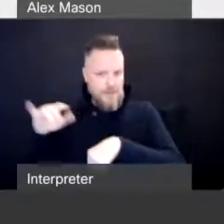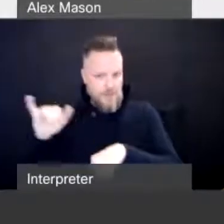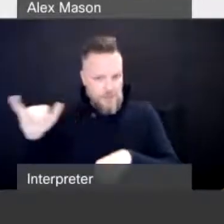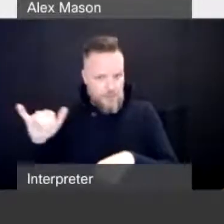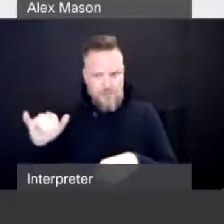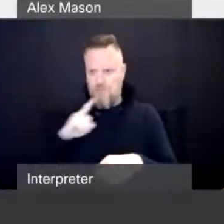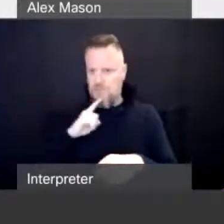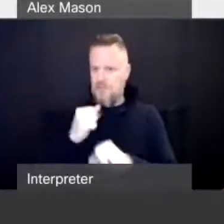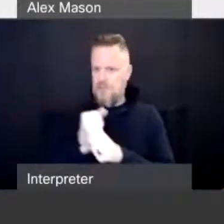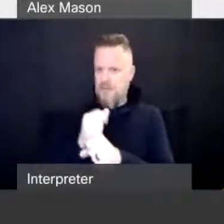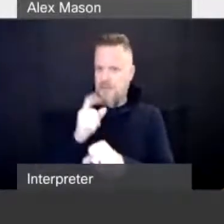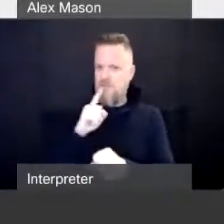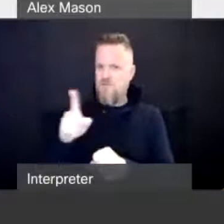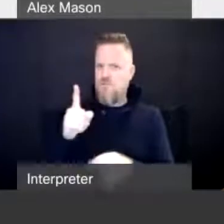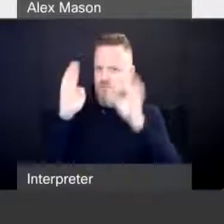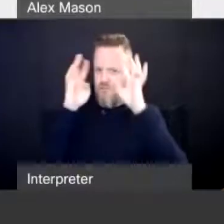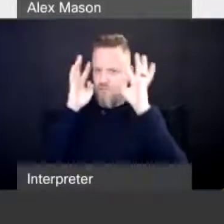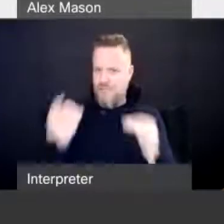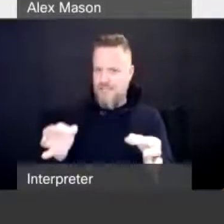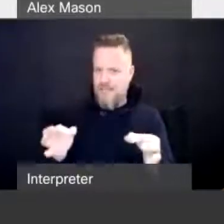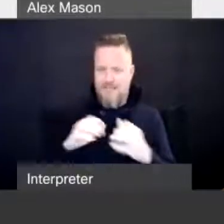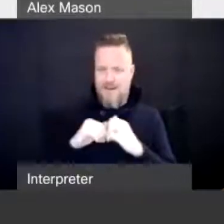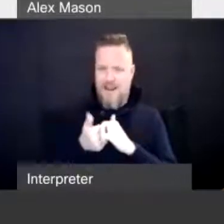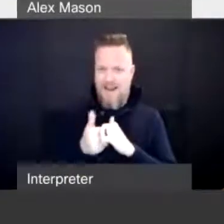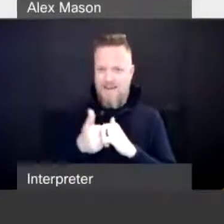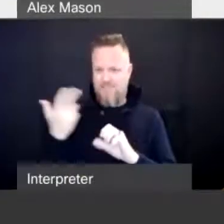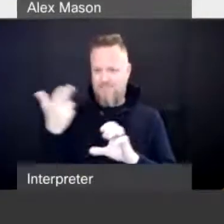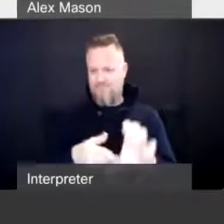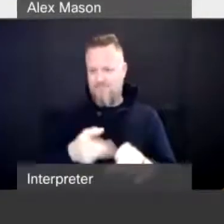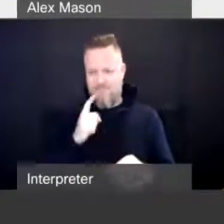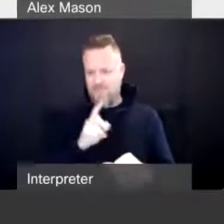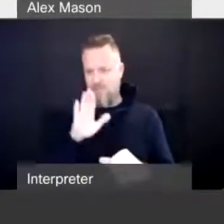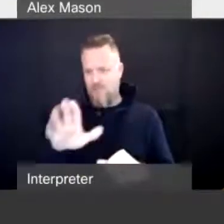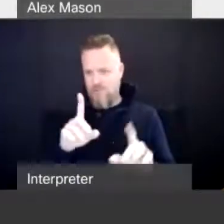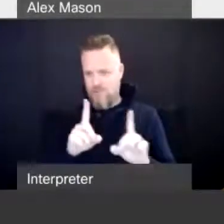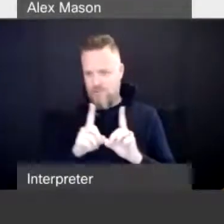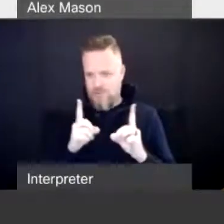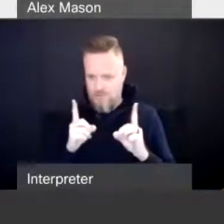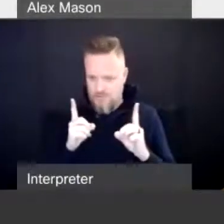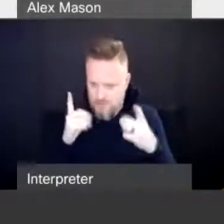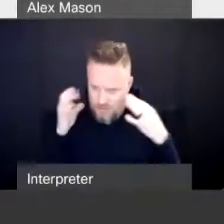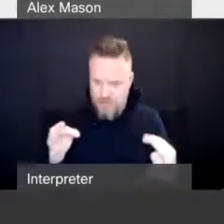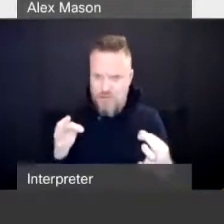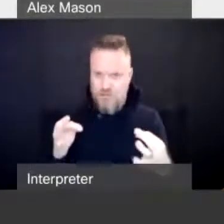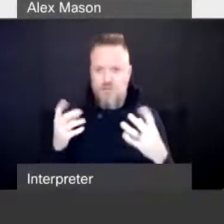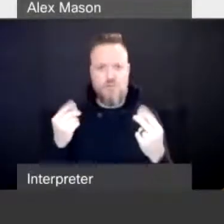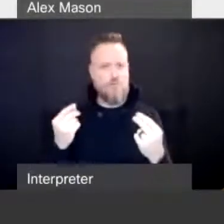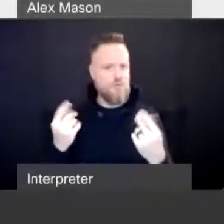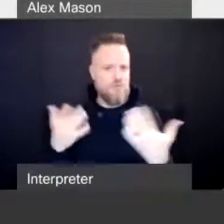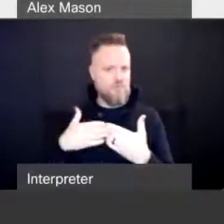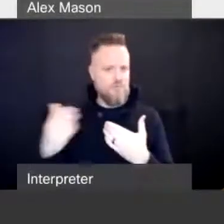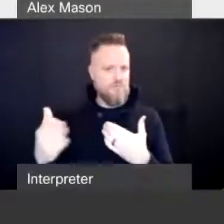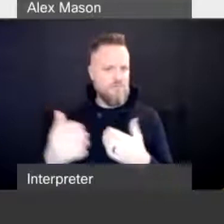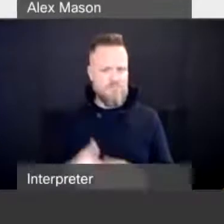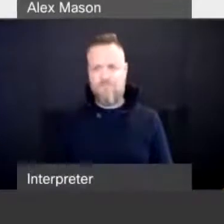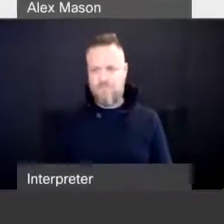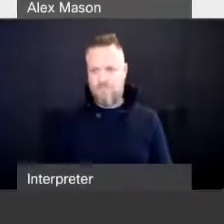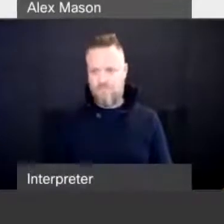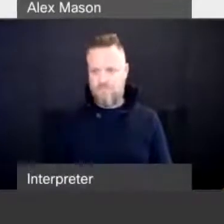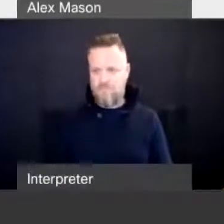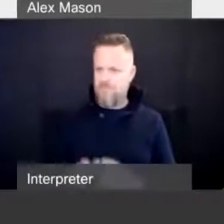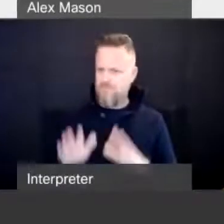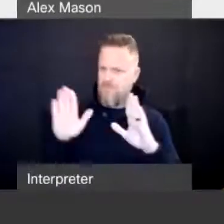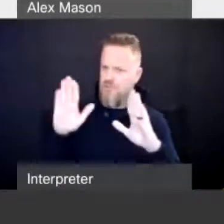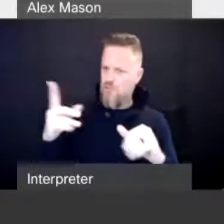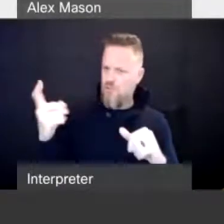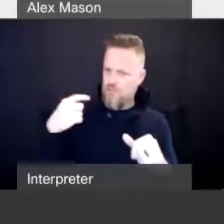that determination and how this would play into that decision. Great question. And essentially, you know, we've been